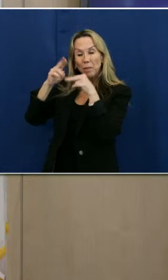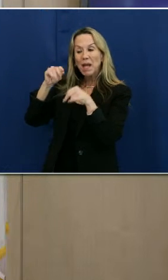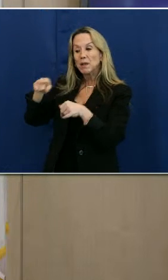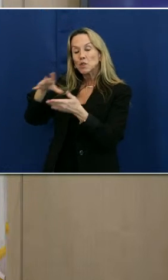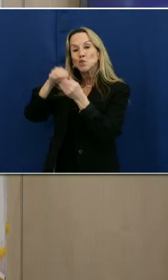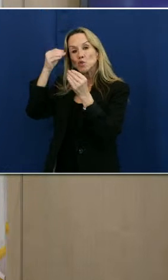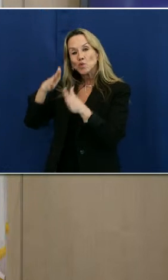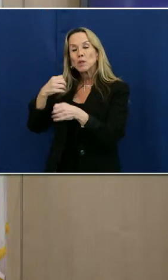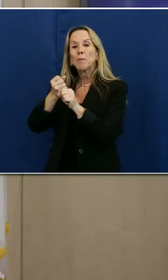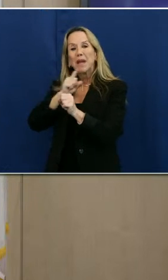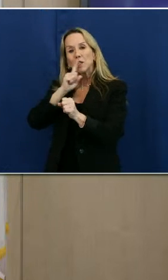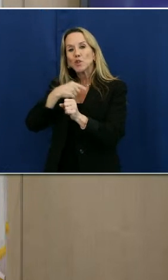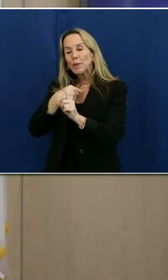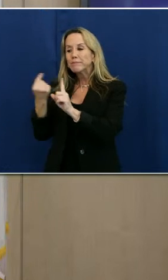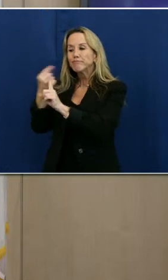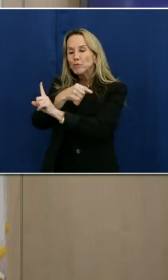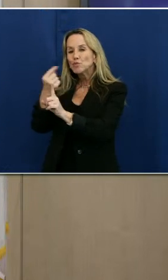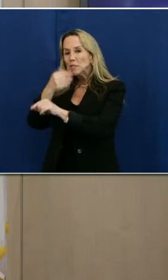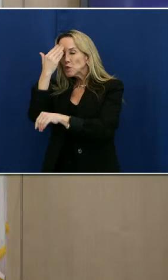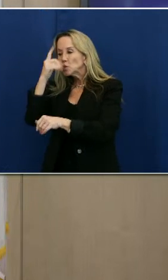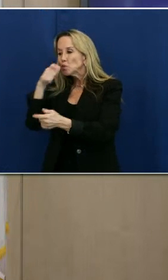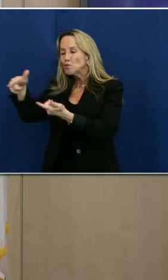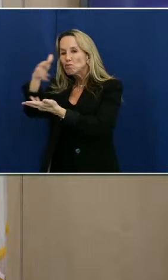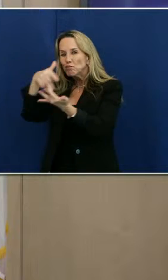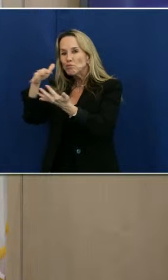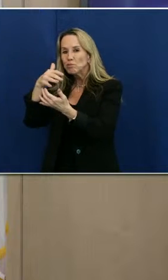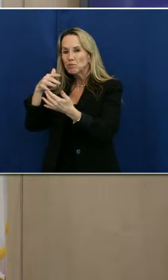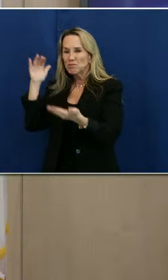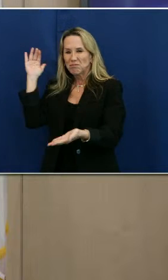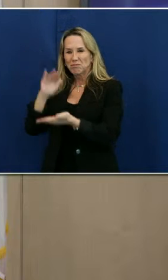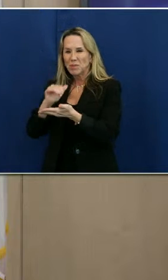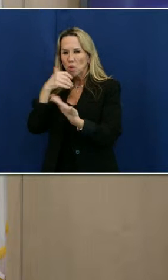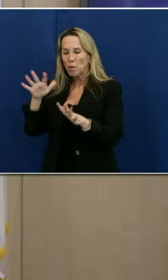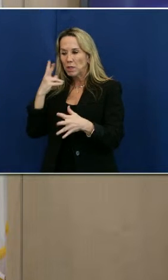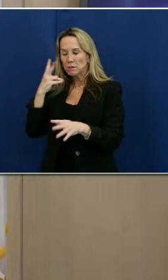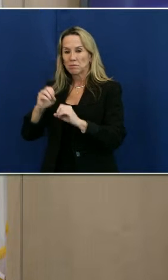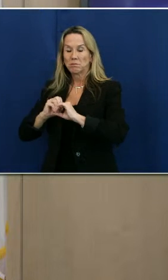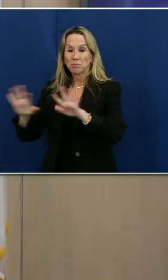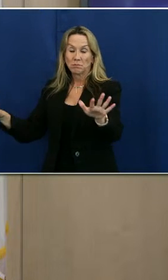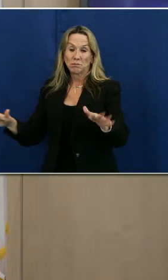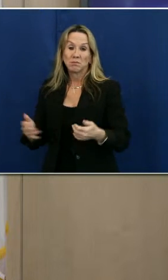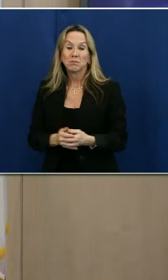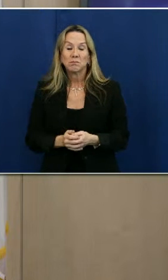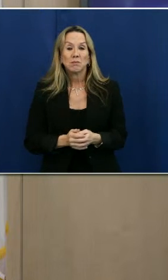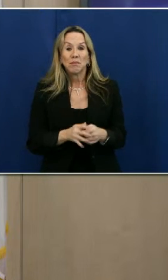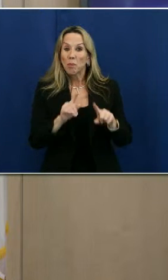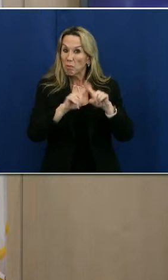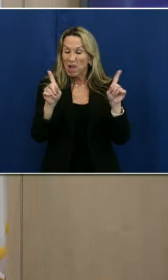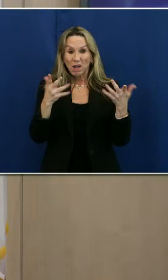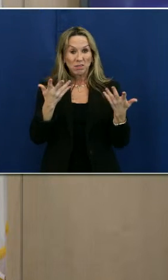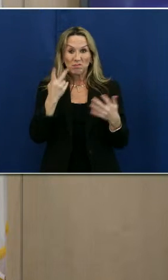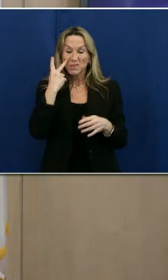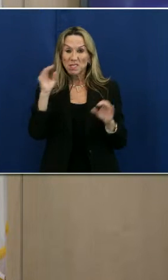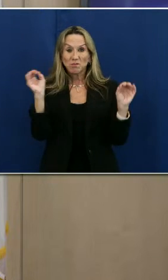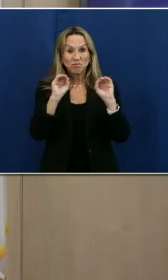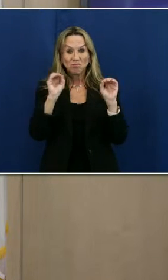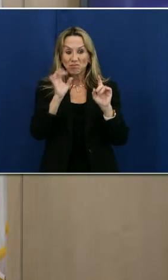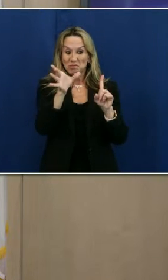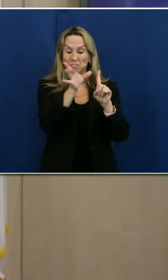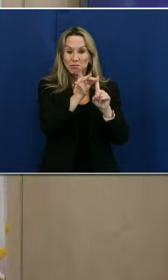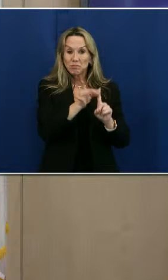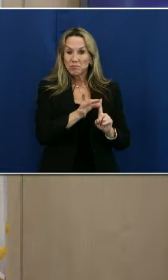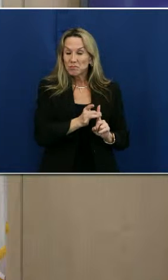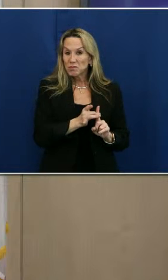all their close contacts are identified and there's no further spread. But it does not appear that there are any cases related